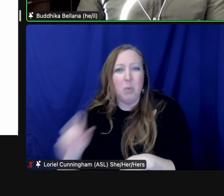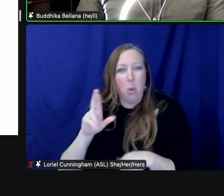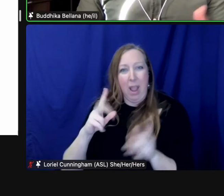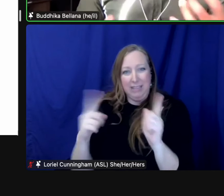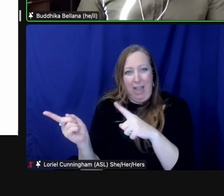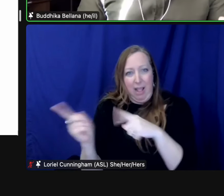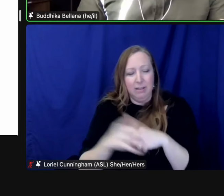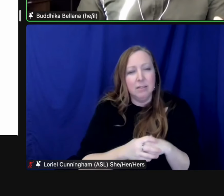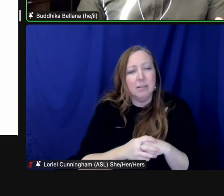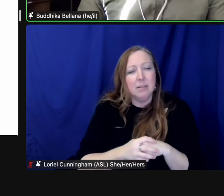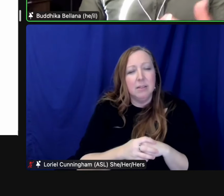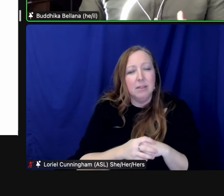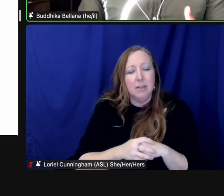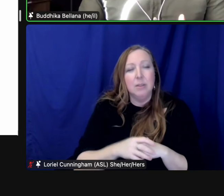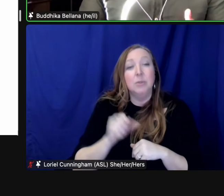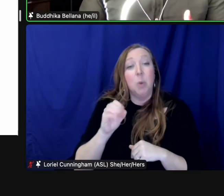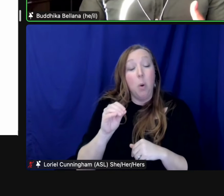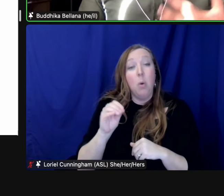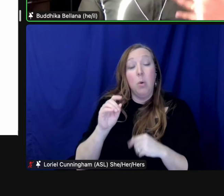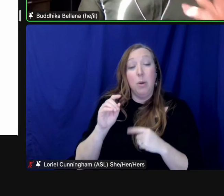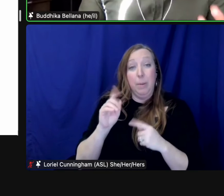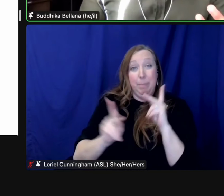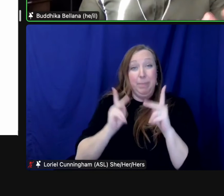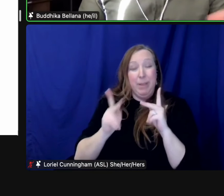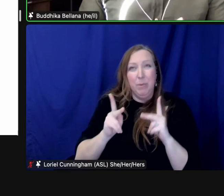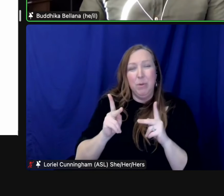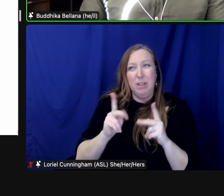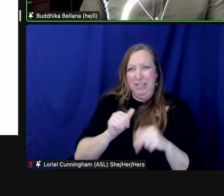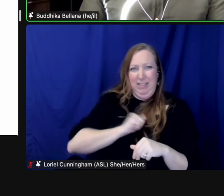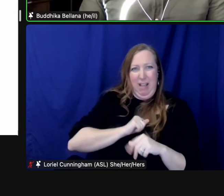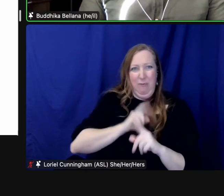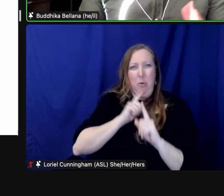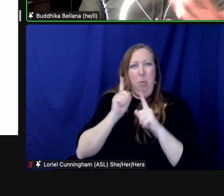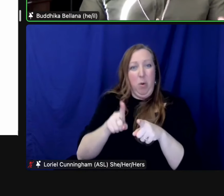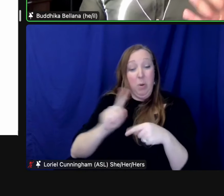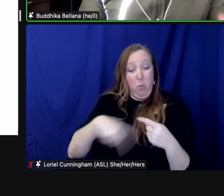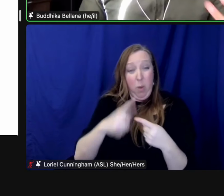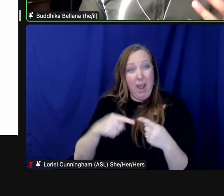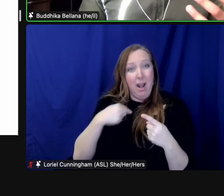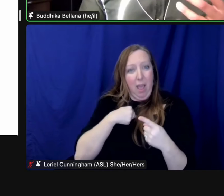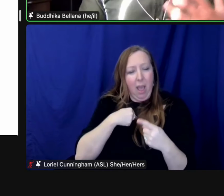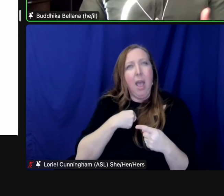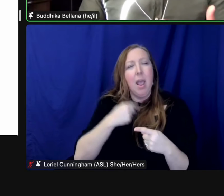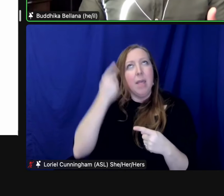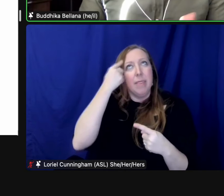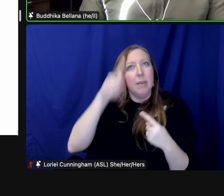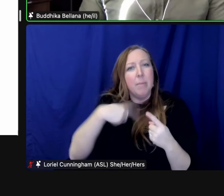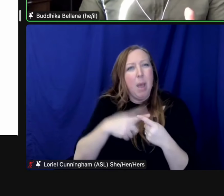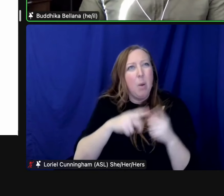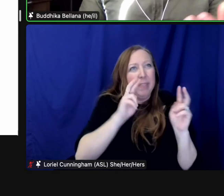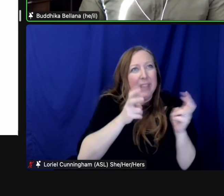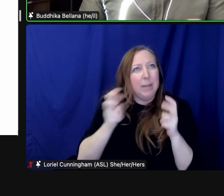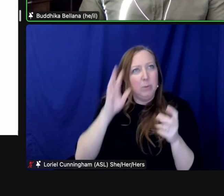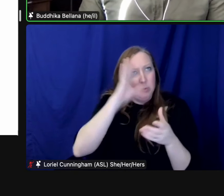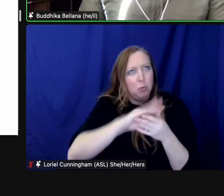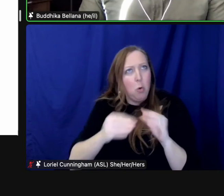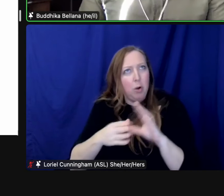self-reported lingering, particularly when they were engaging in this deeper kind of processing of this words as compared to